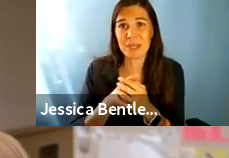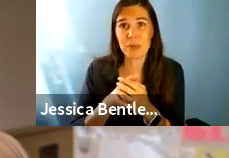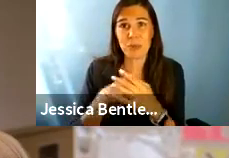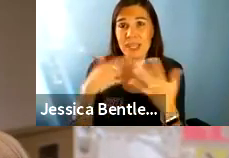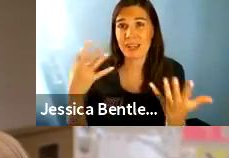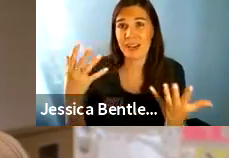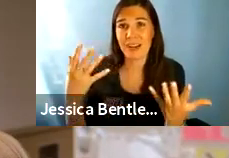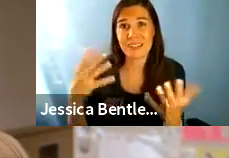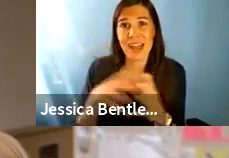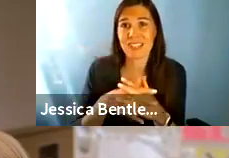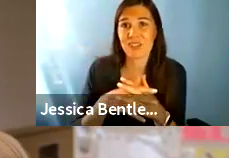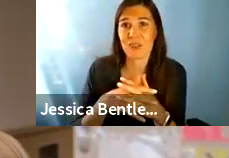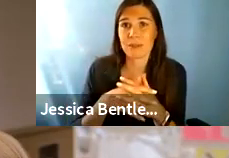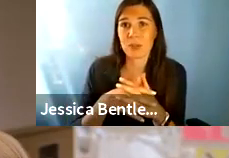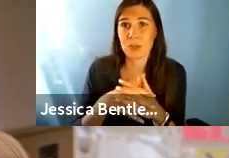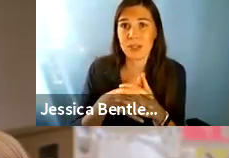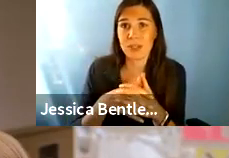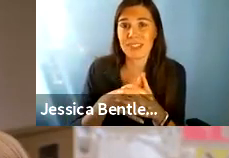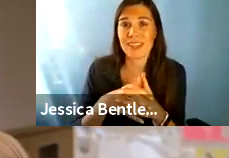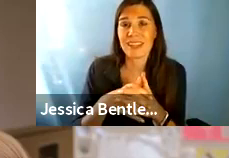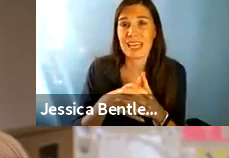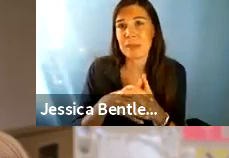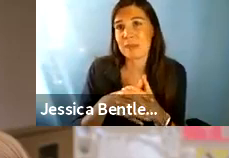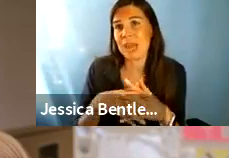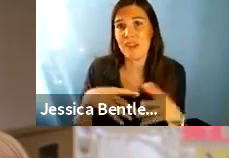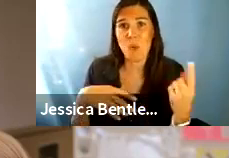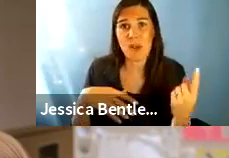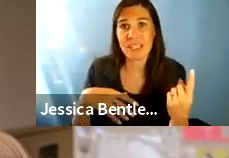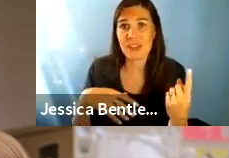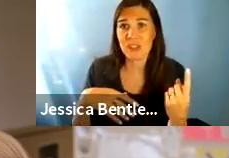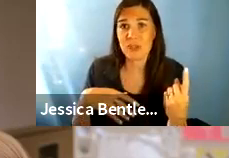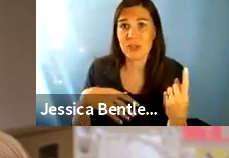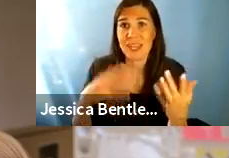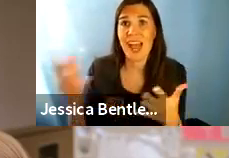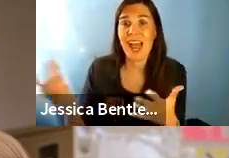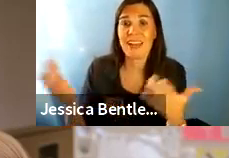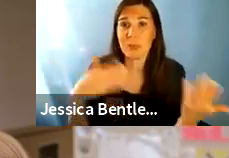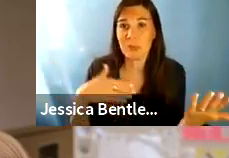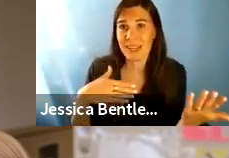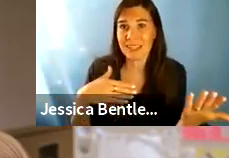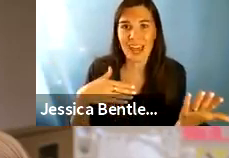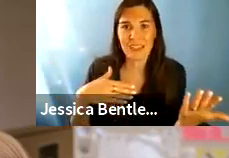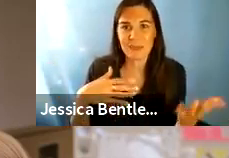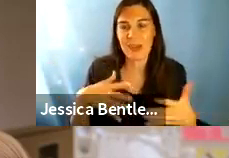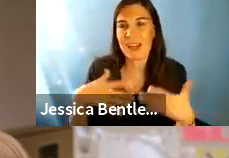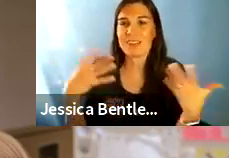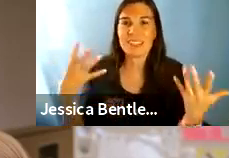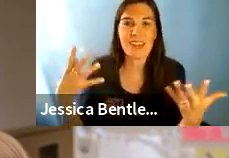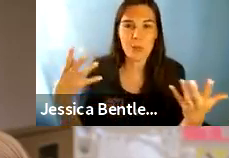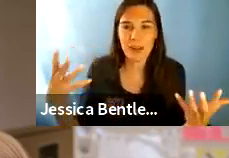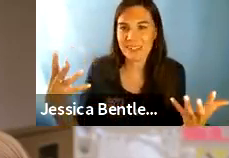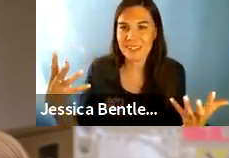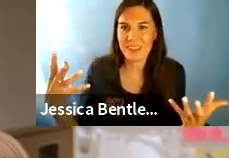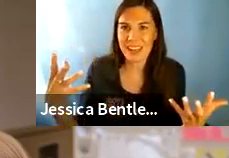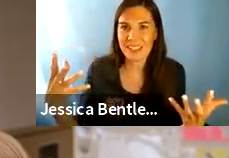that's something where we get contacts from schools that maybe have one deaf student and they would like to have some kind of deaf awareness event